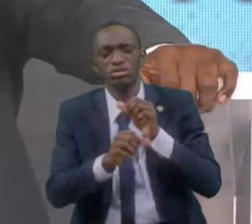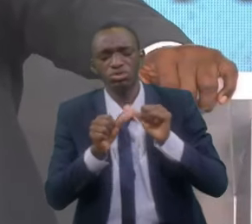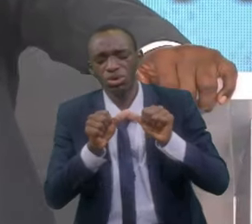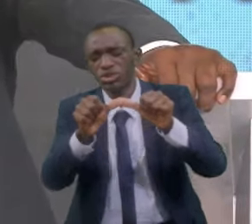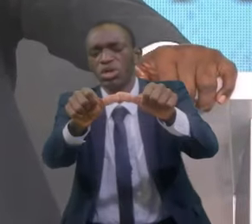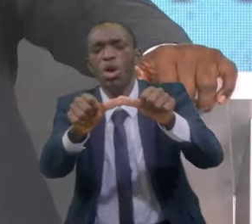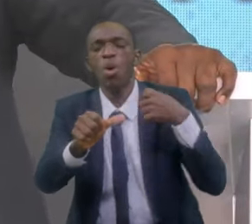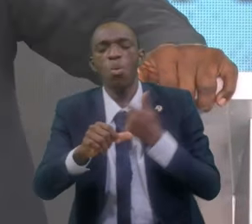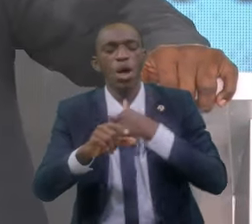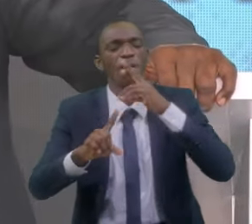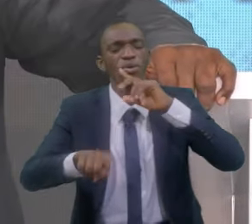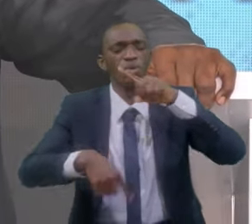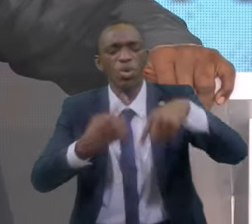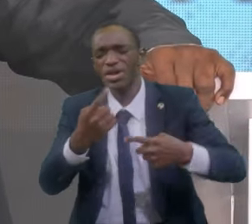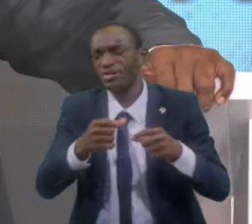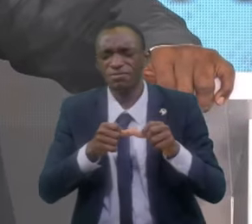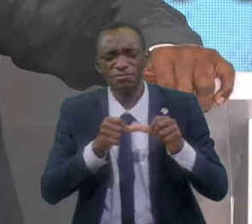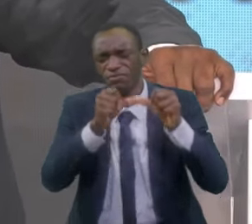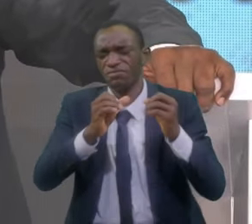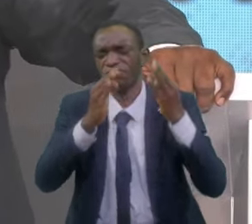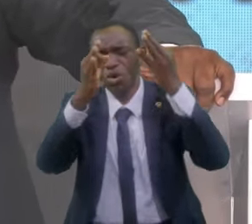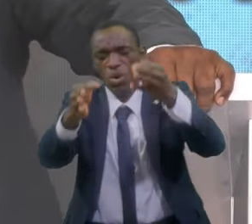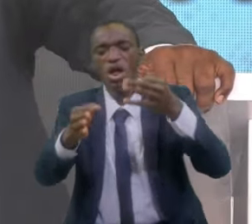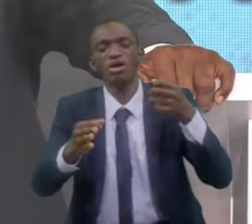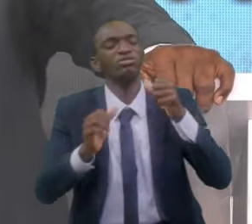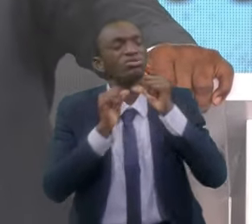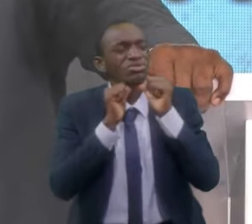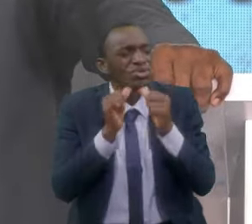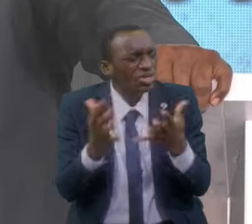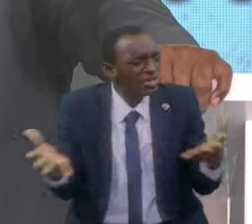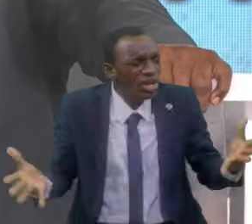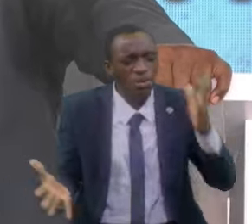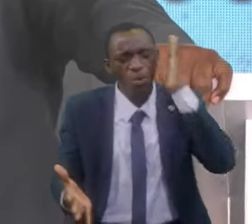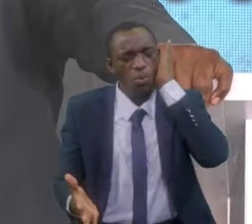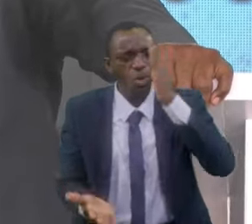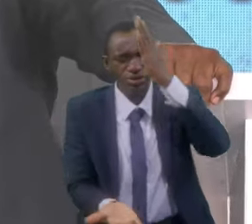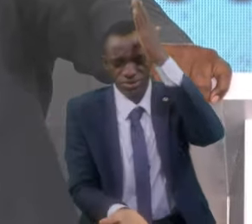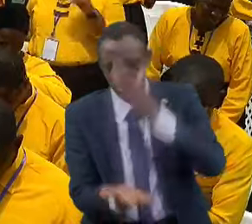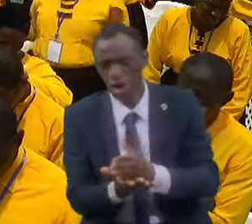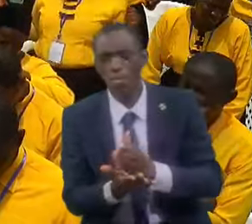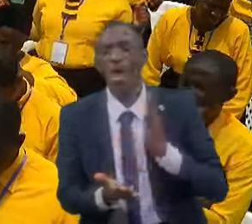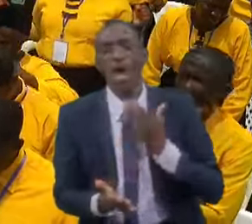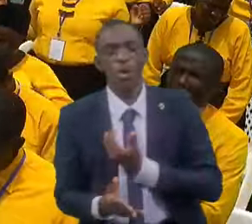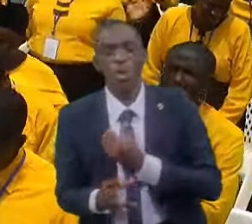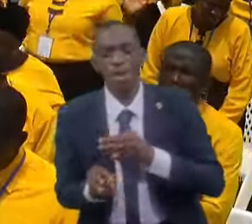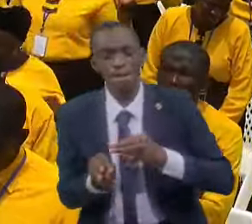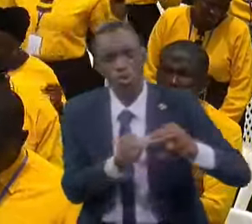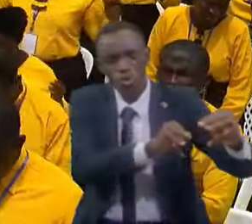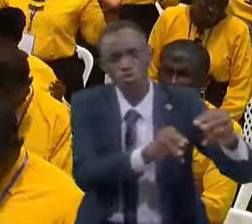forward. Yeah. Nothing will stop our move in Jesus'